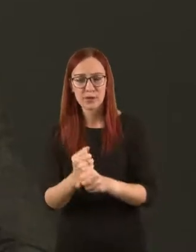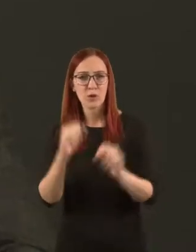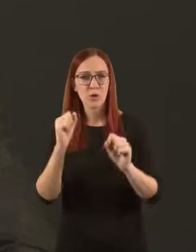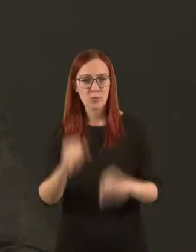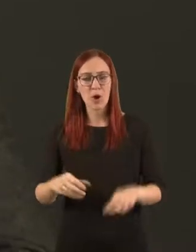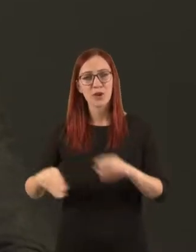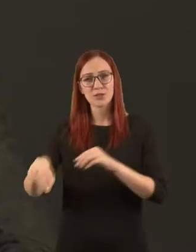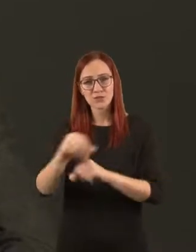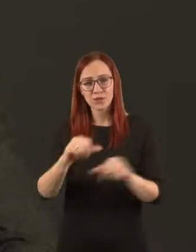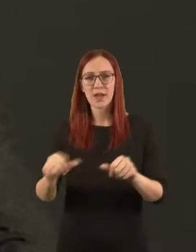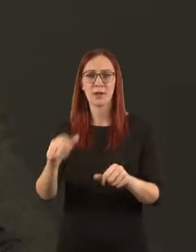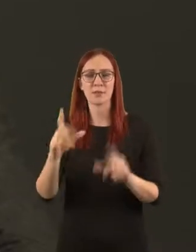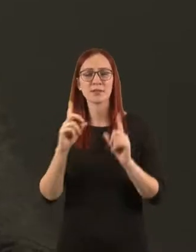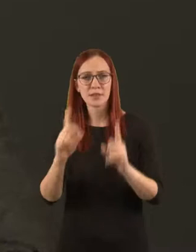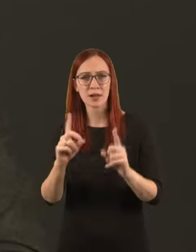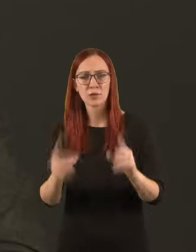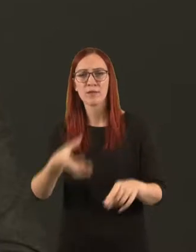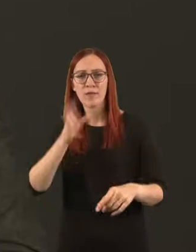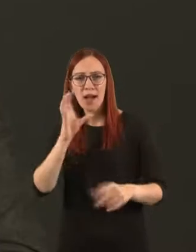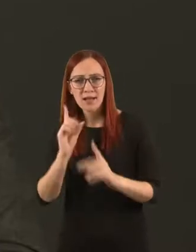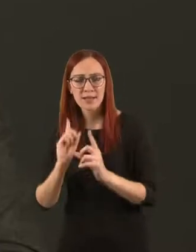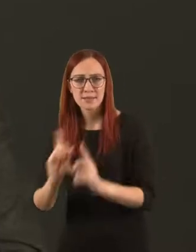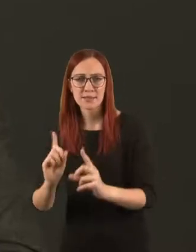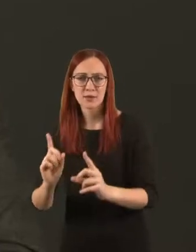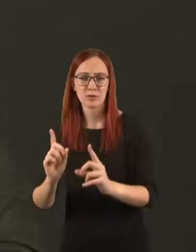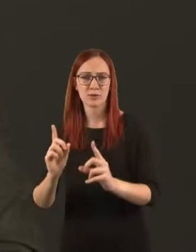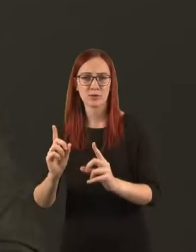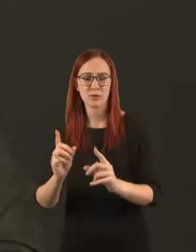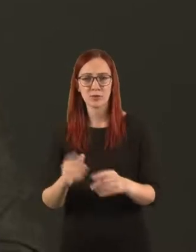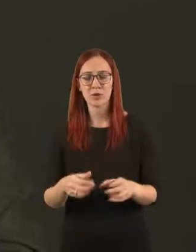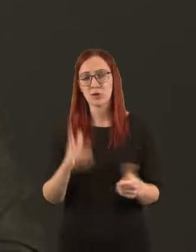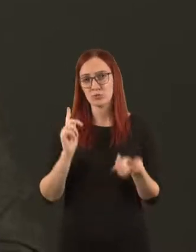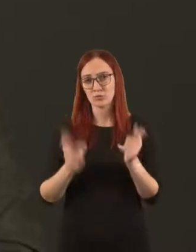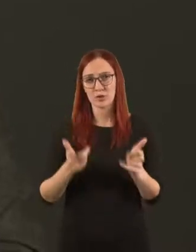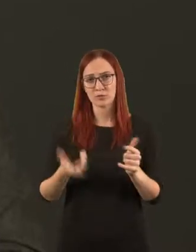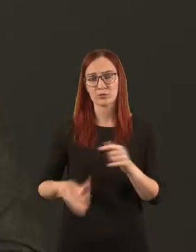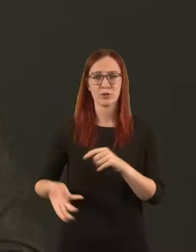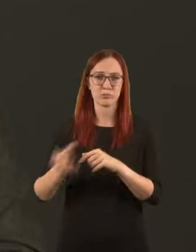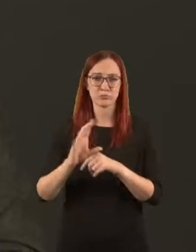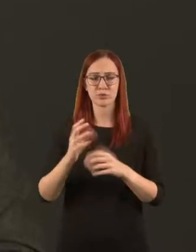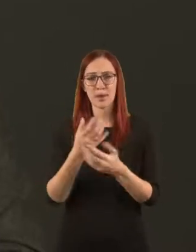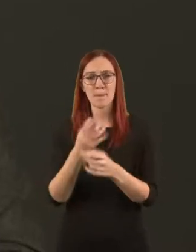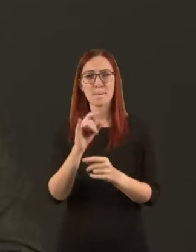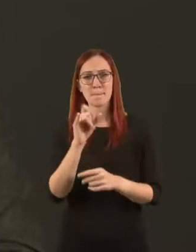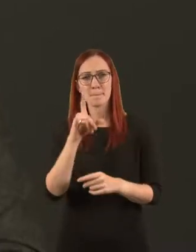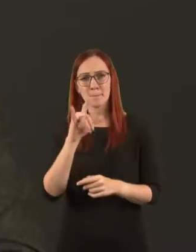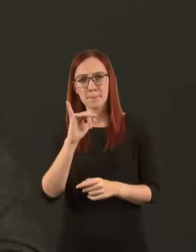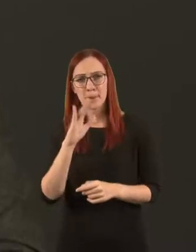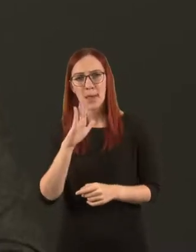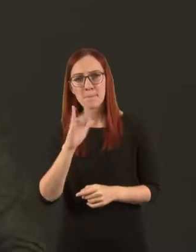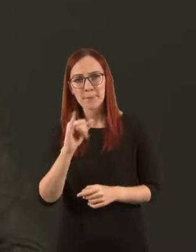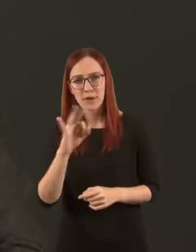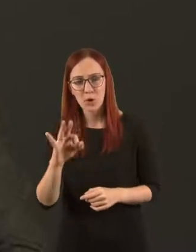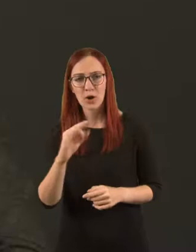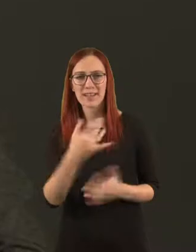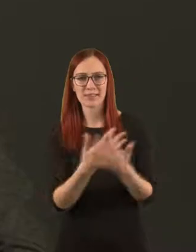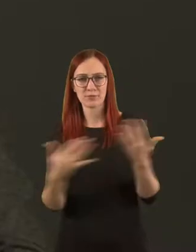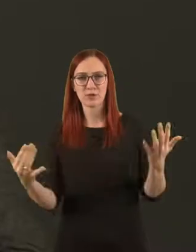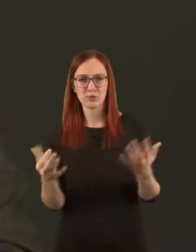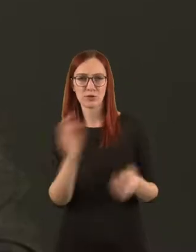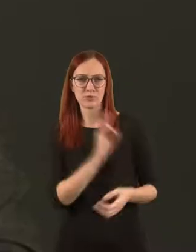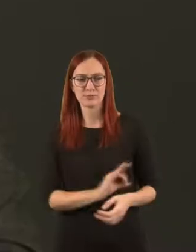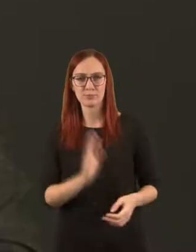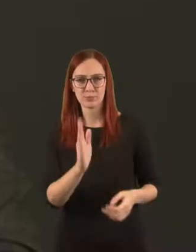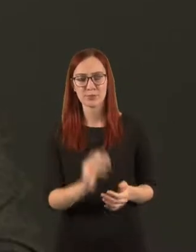to organic farming, which would help us to preserve water resources and